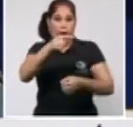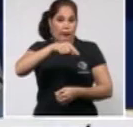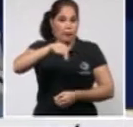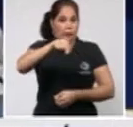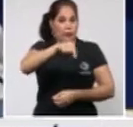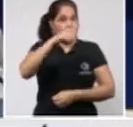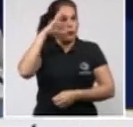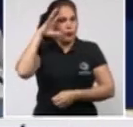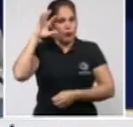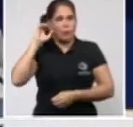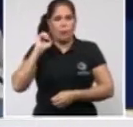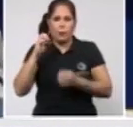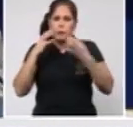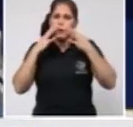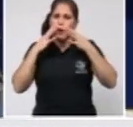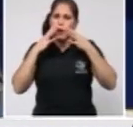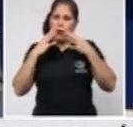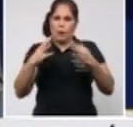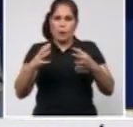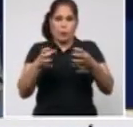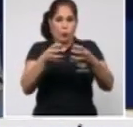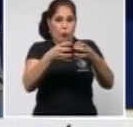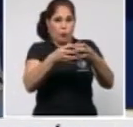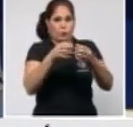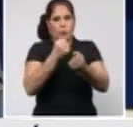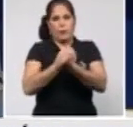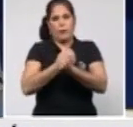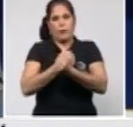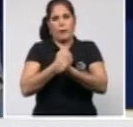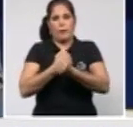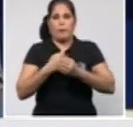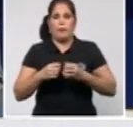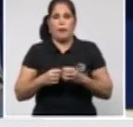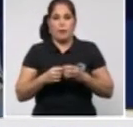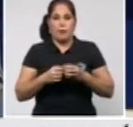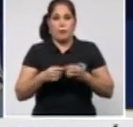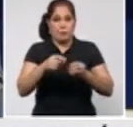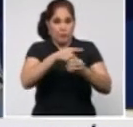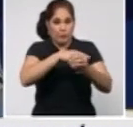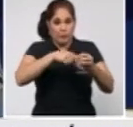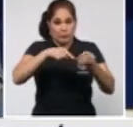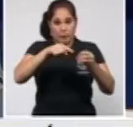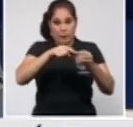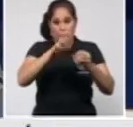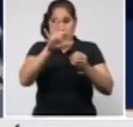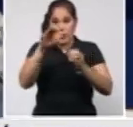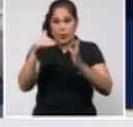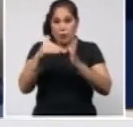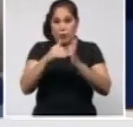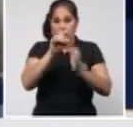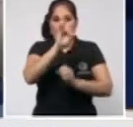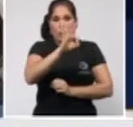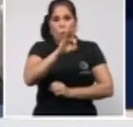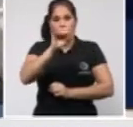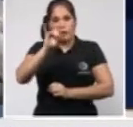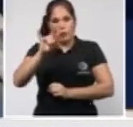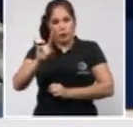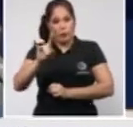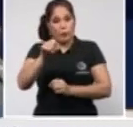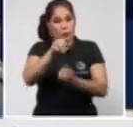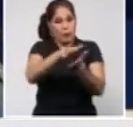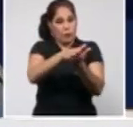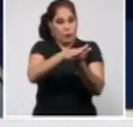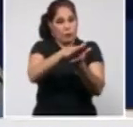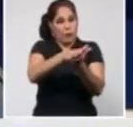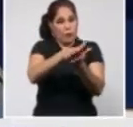Yesterday, one person to have tested positive for the virus contracted it abroad, meaning that imported cases rise